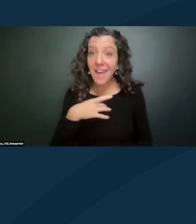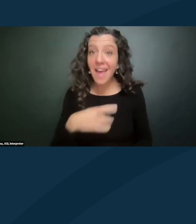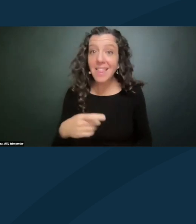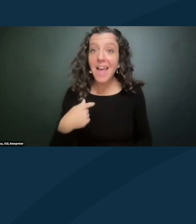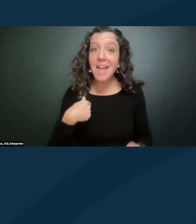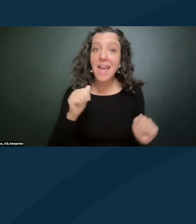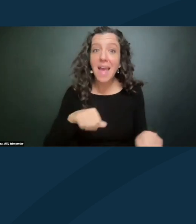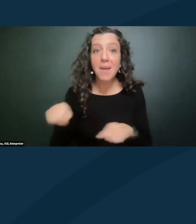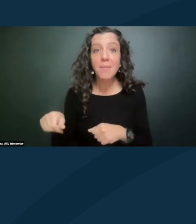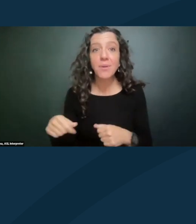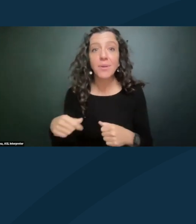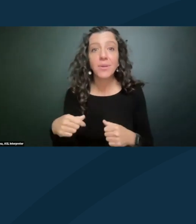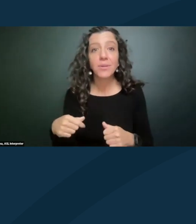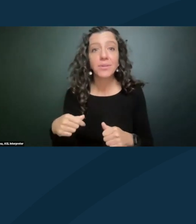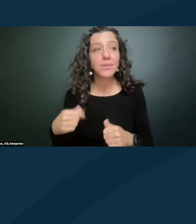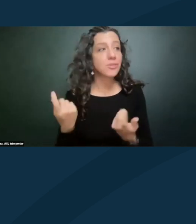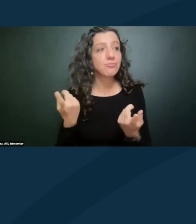I like to be able